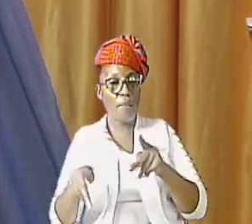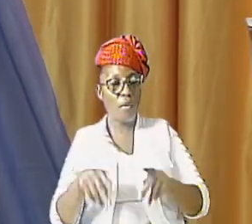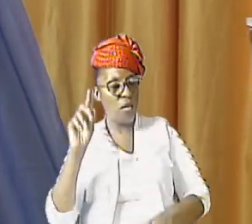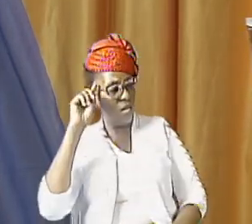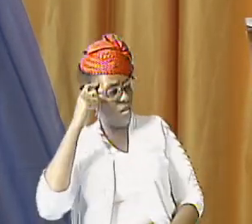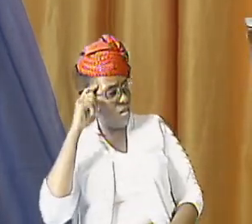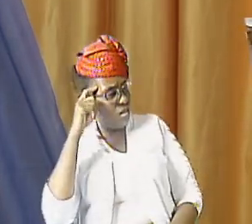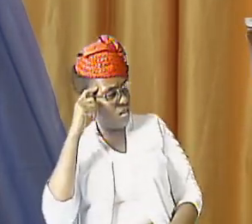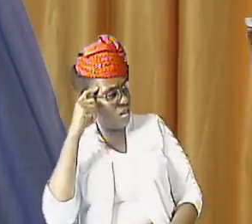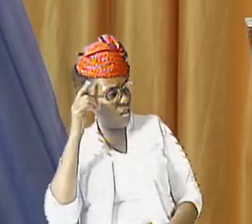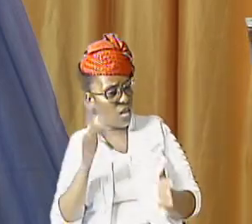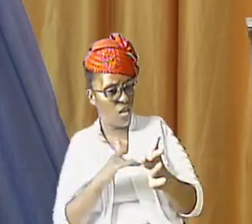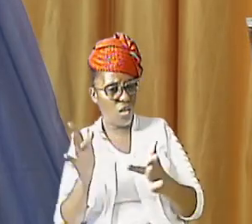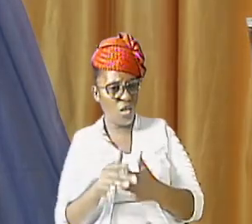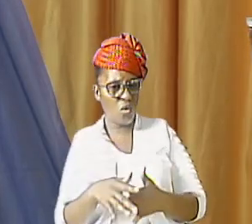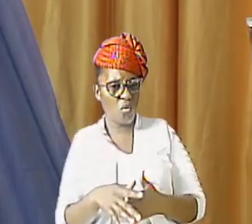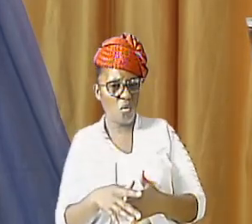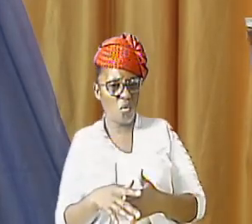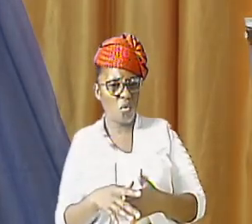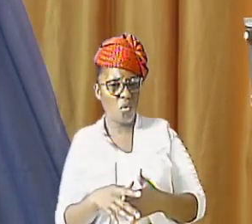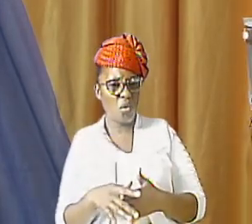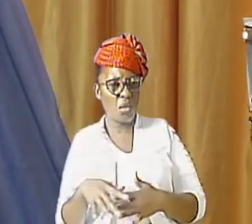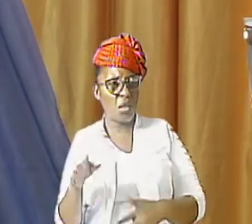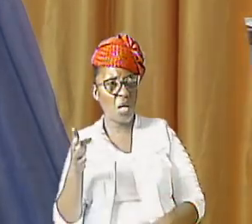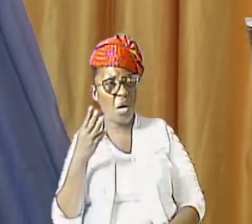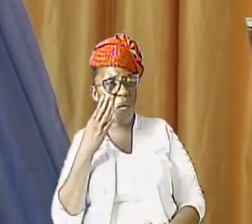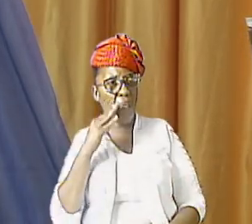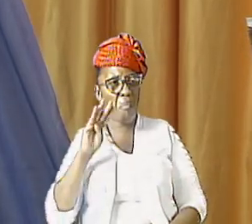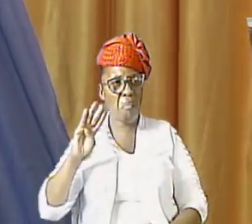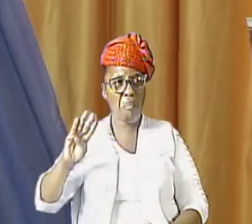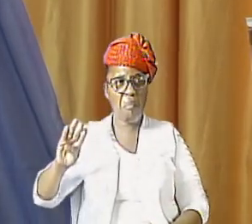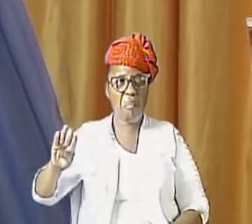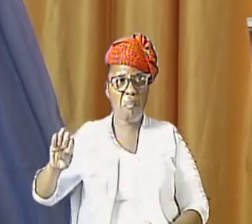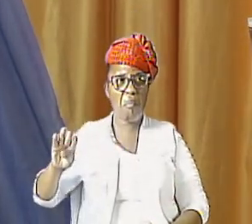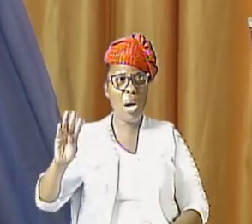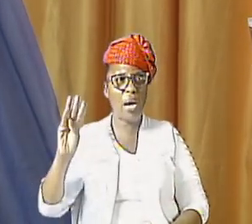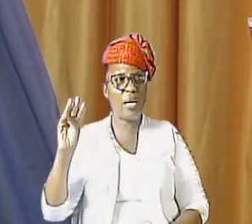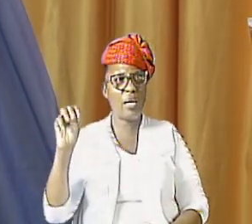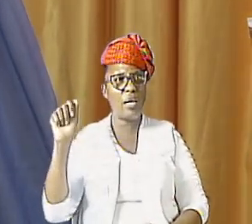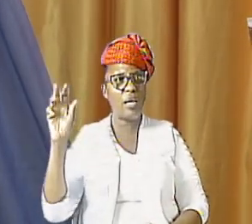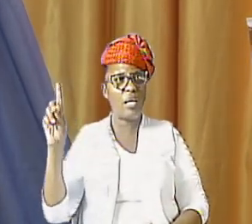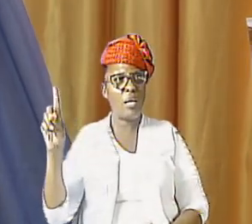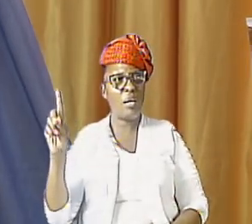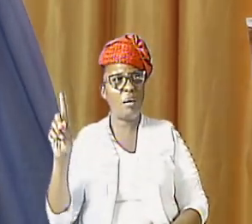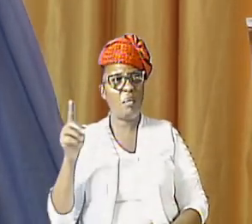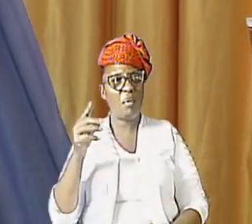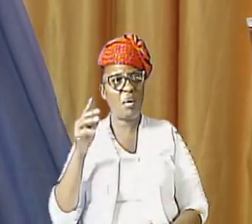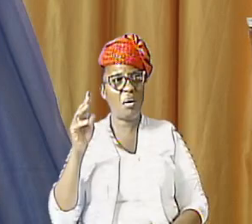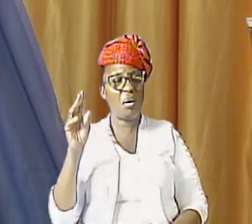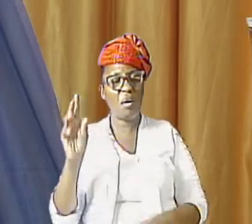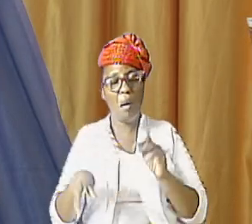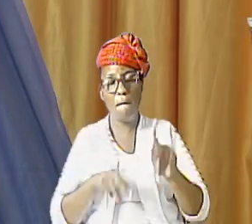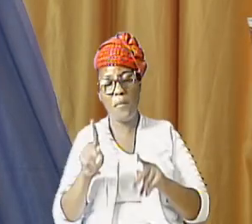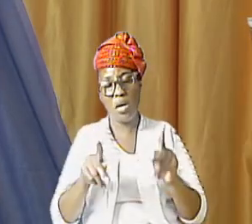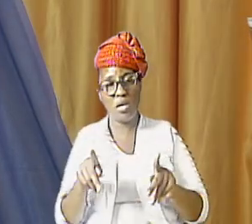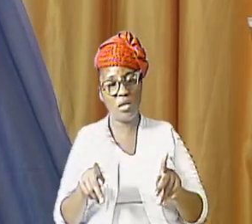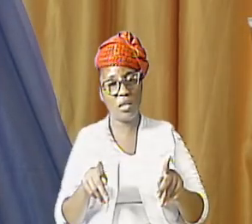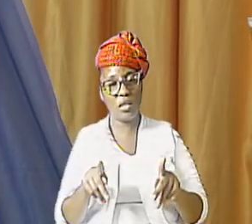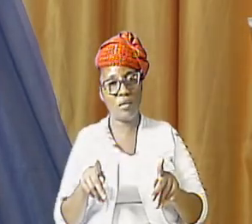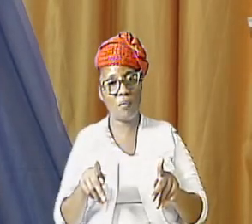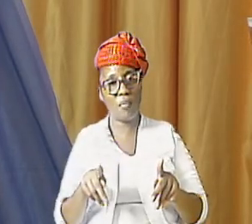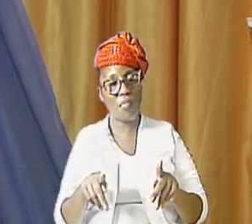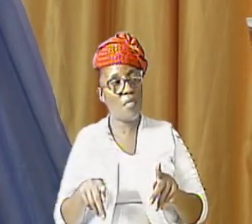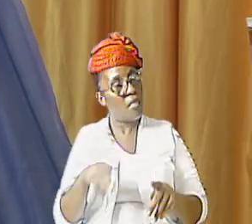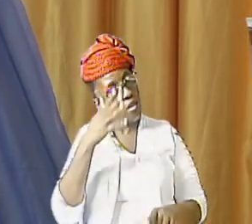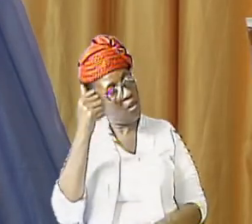they thought he was a mad person, because he did things that could only be accredited to God, forgiving